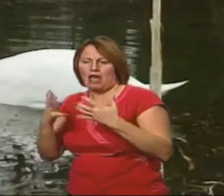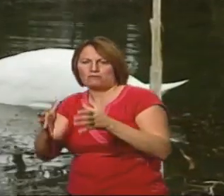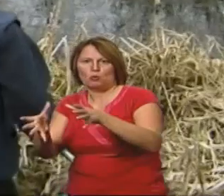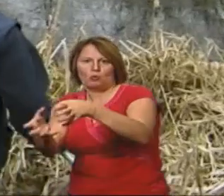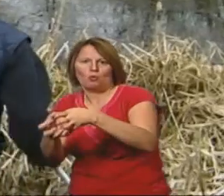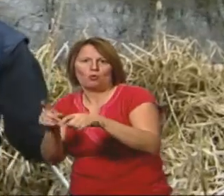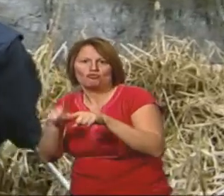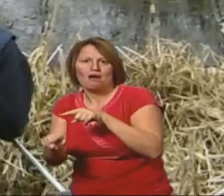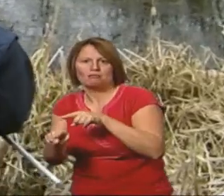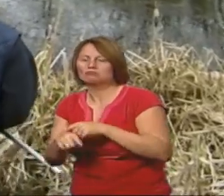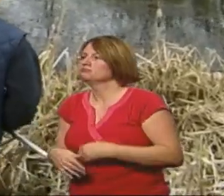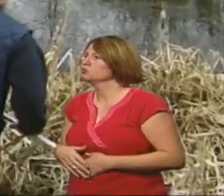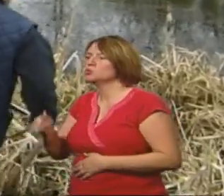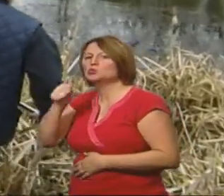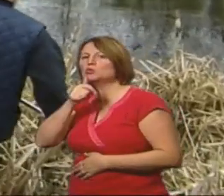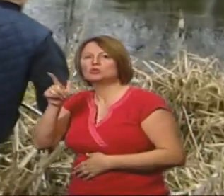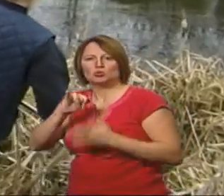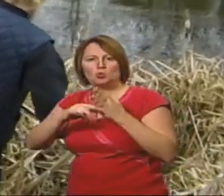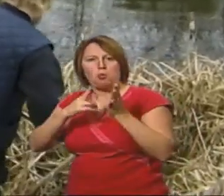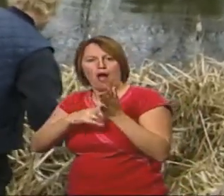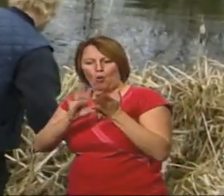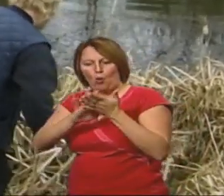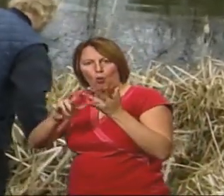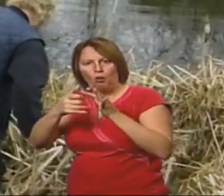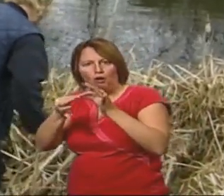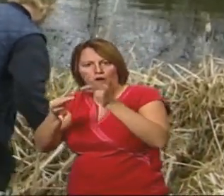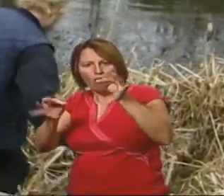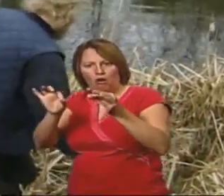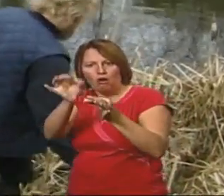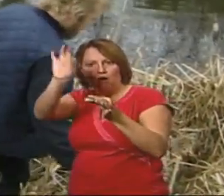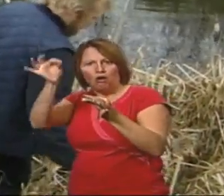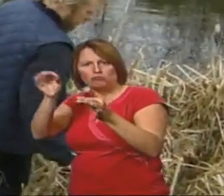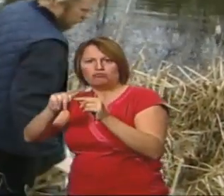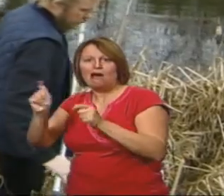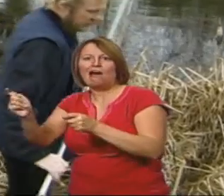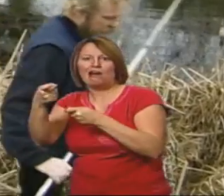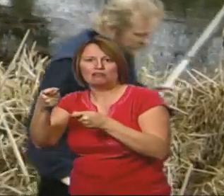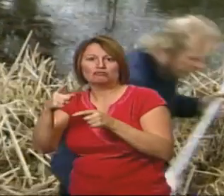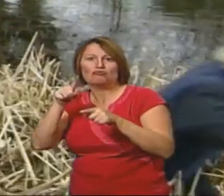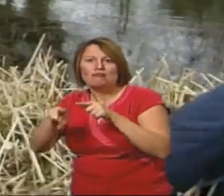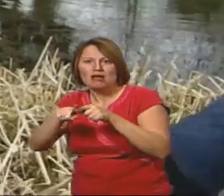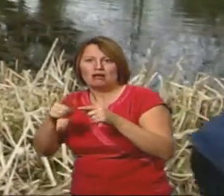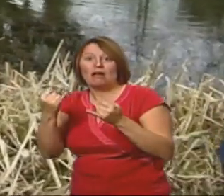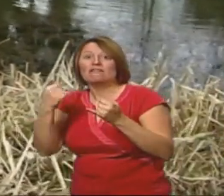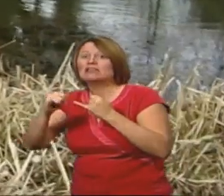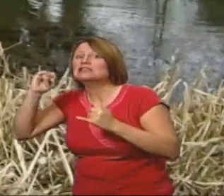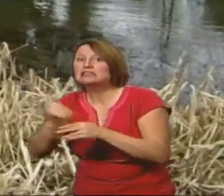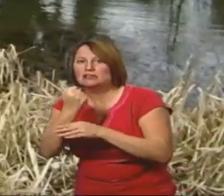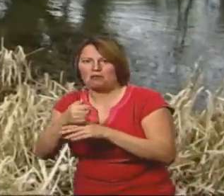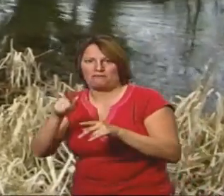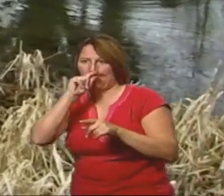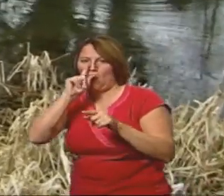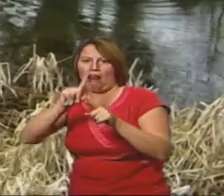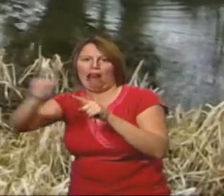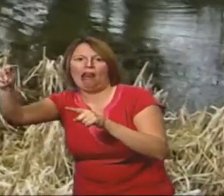He uses a swan hook for this difficult task. But he's going to have no success while the bird stays so far away from the bank,